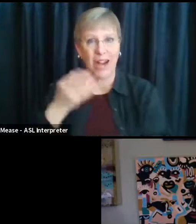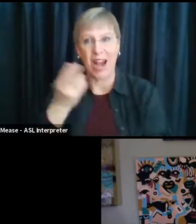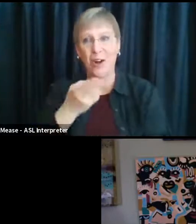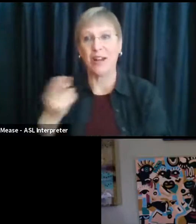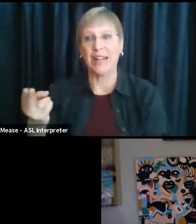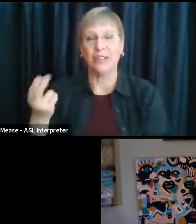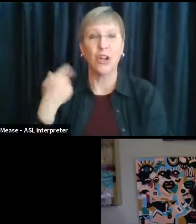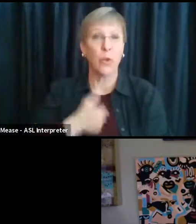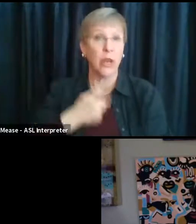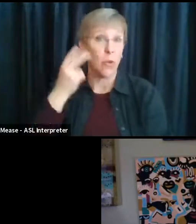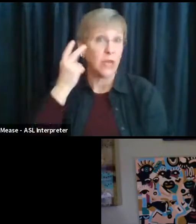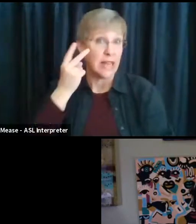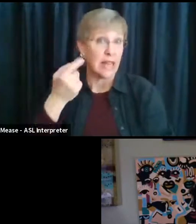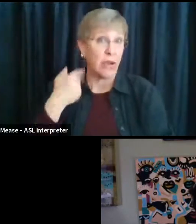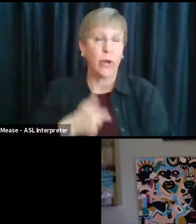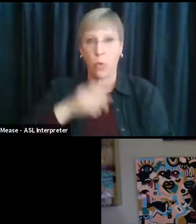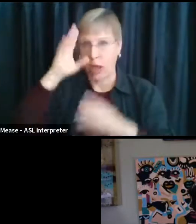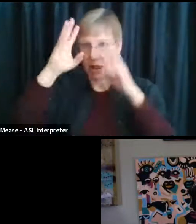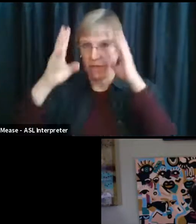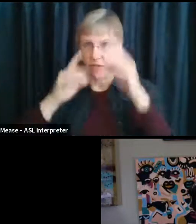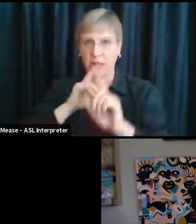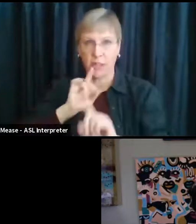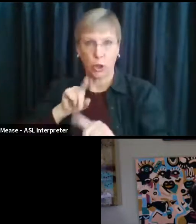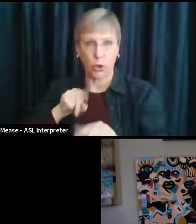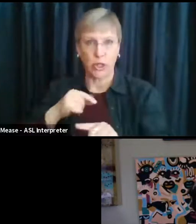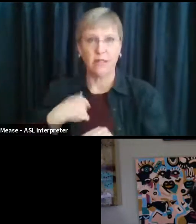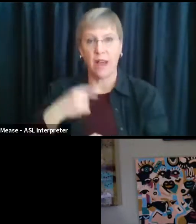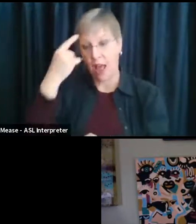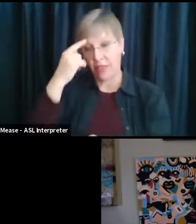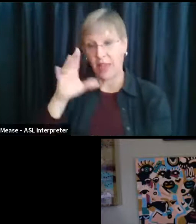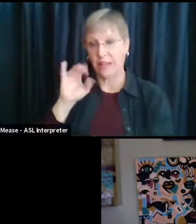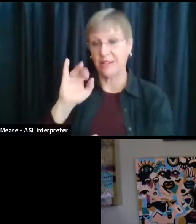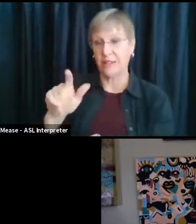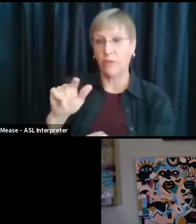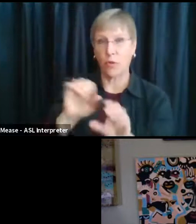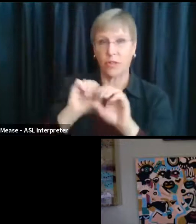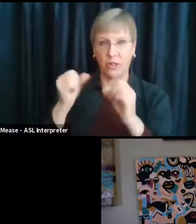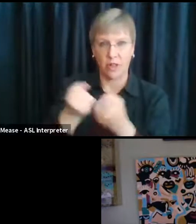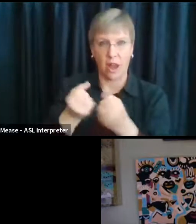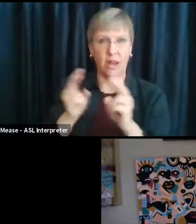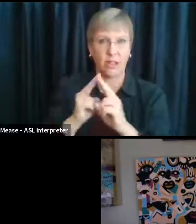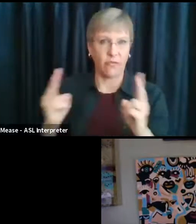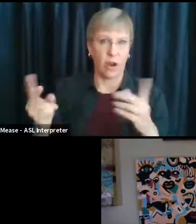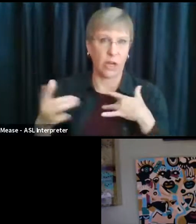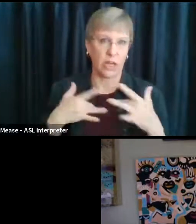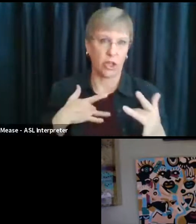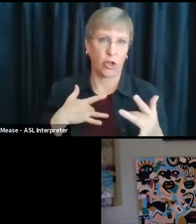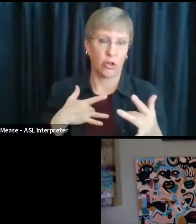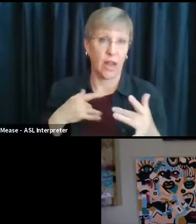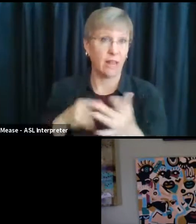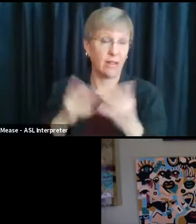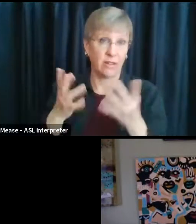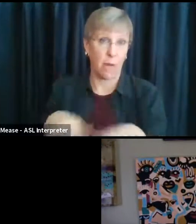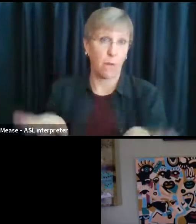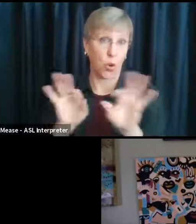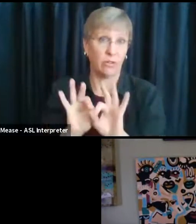We're gonna see, we're gonna invent solutions. I think civil society is very concerned, and this is key.